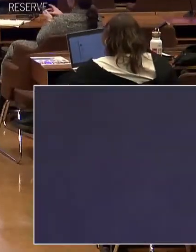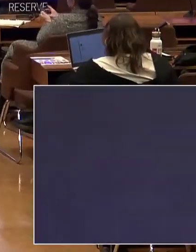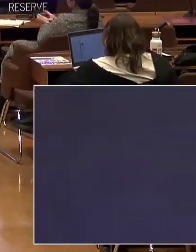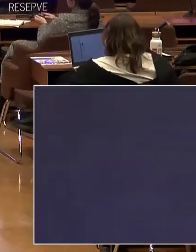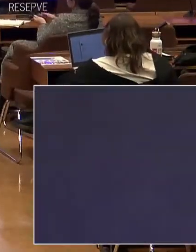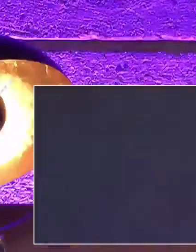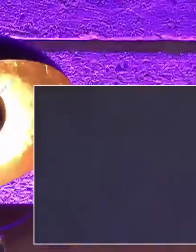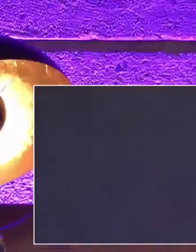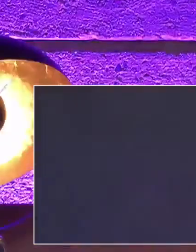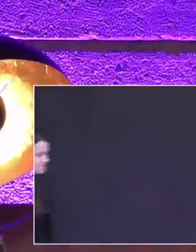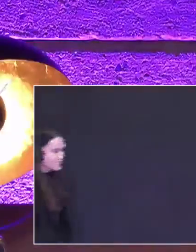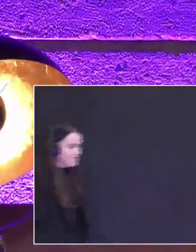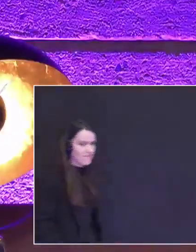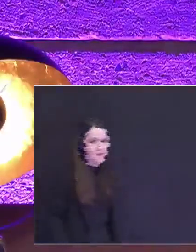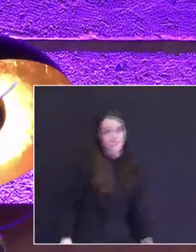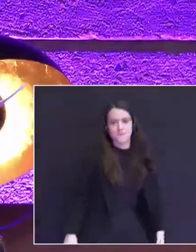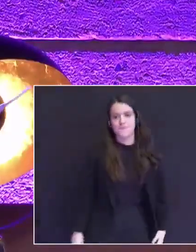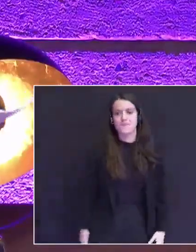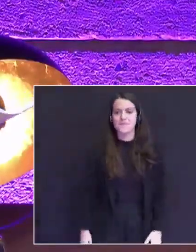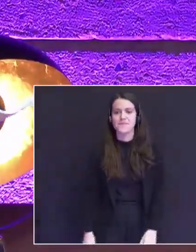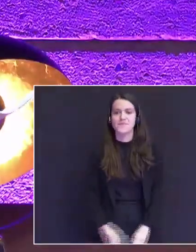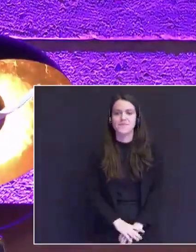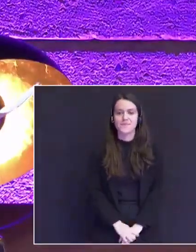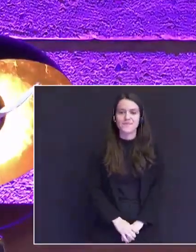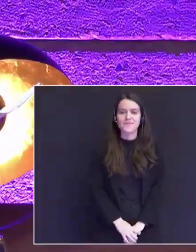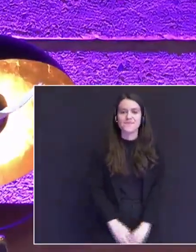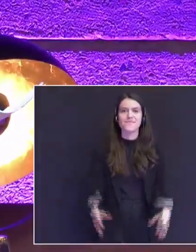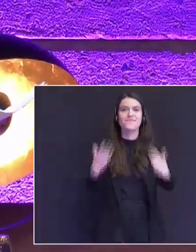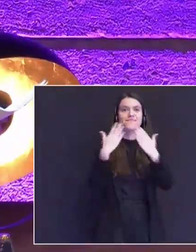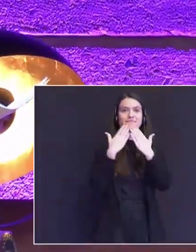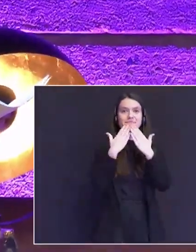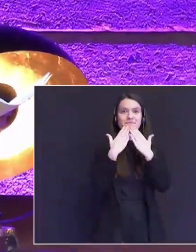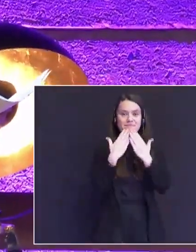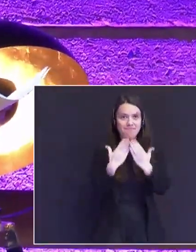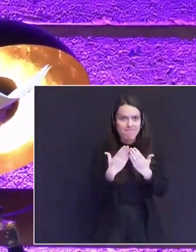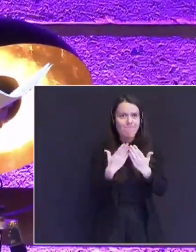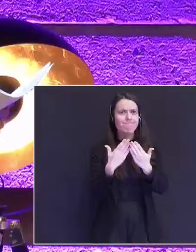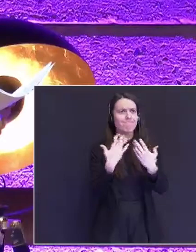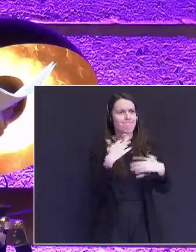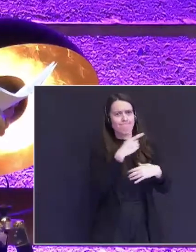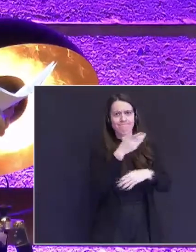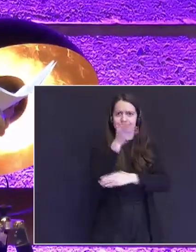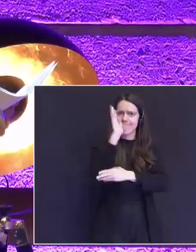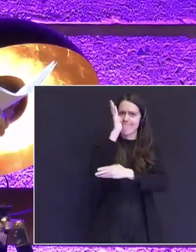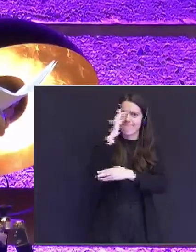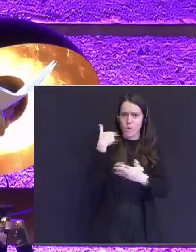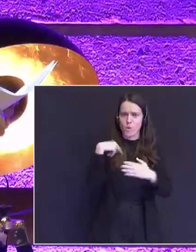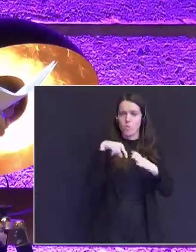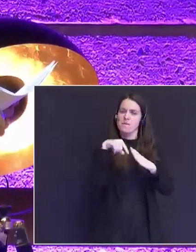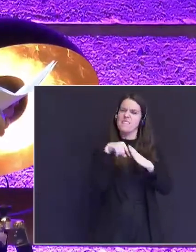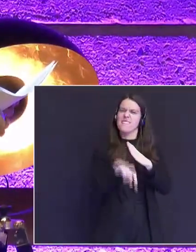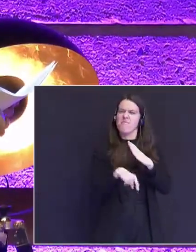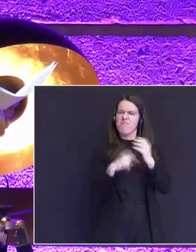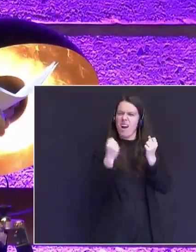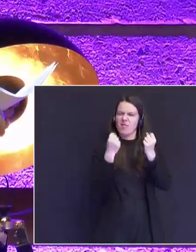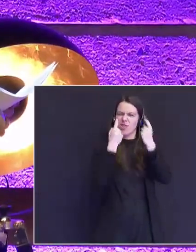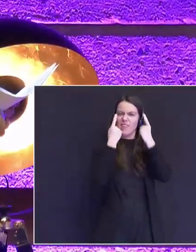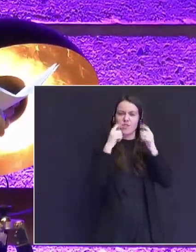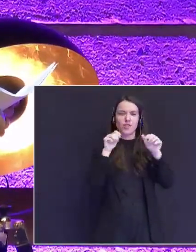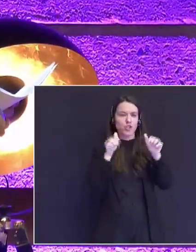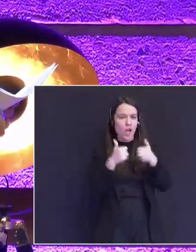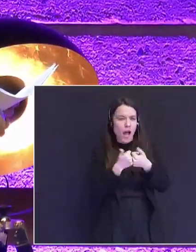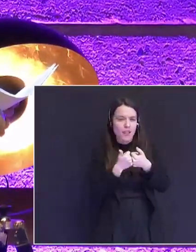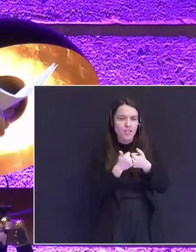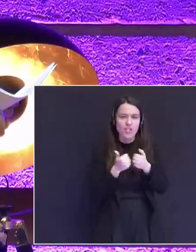Thank you very much, Mr. Tinti Rabotapi, for your deep understanding of challenges and strategies